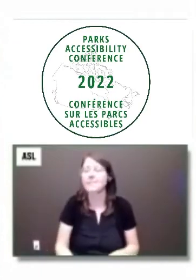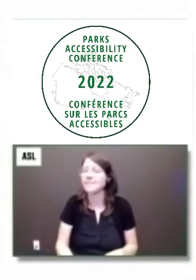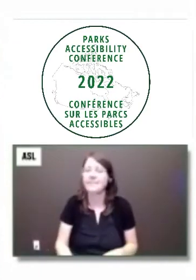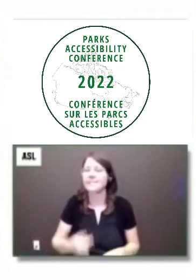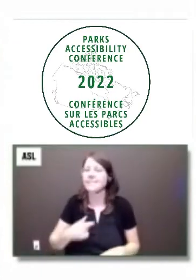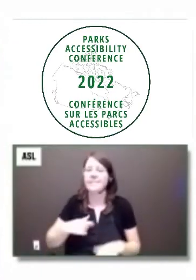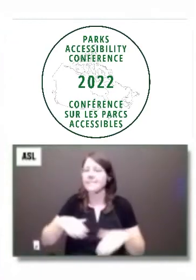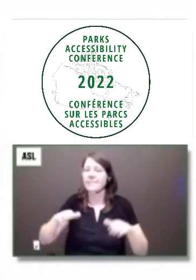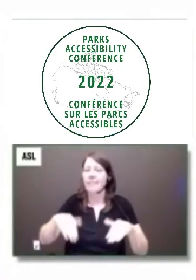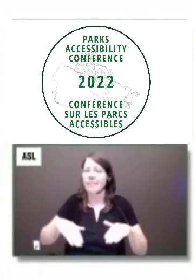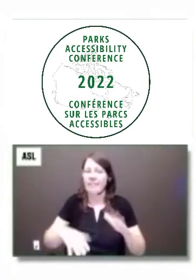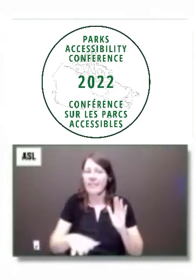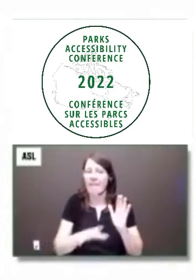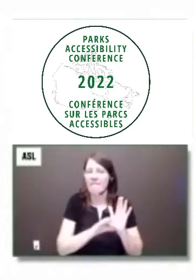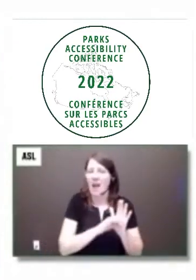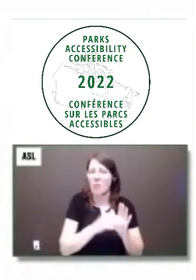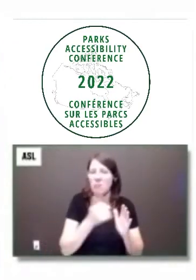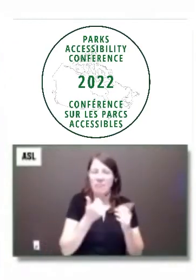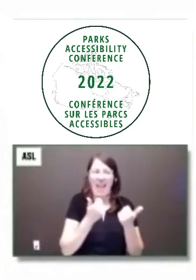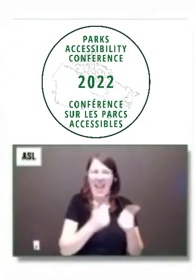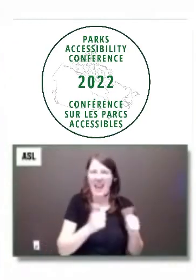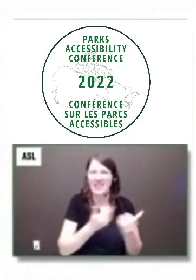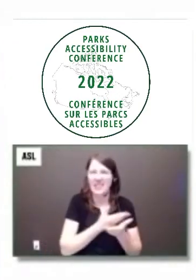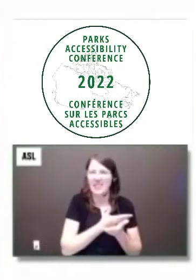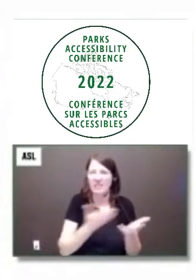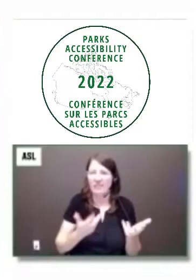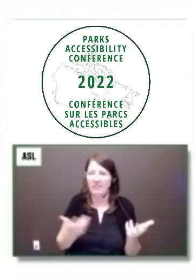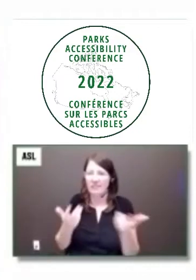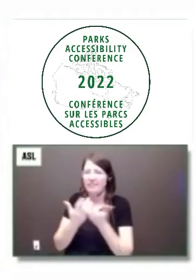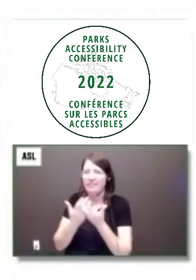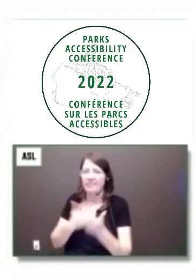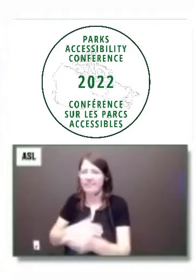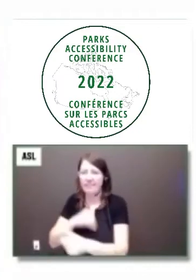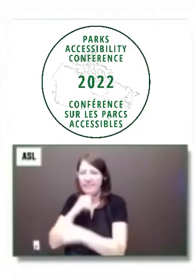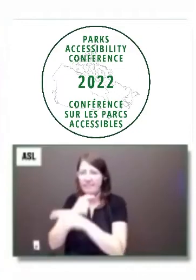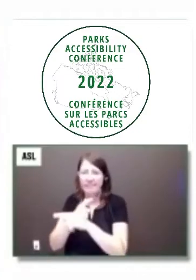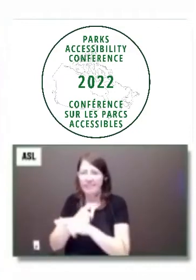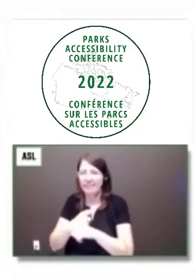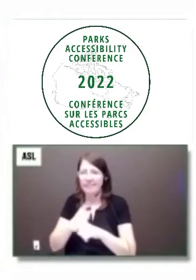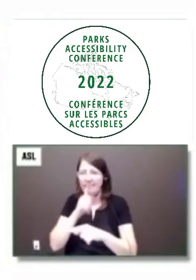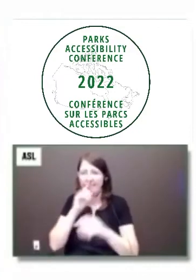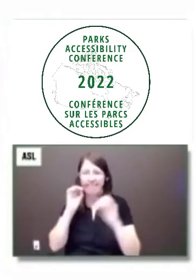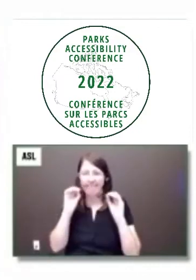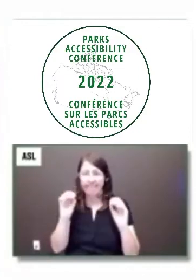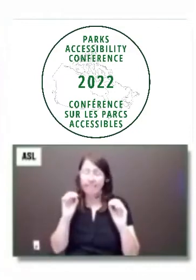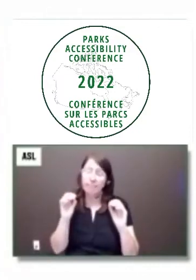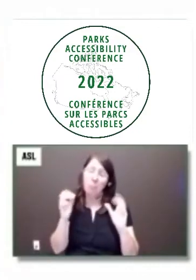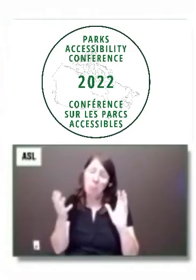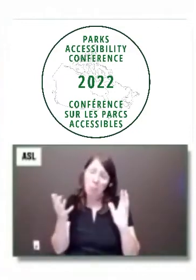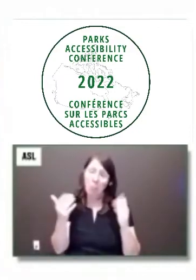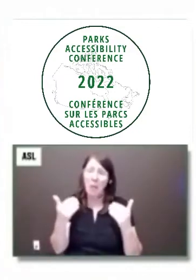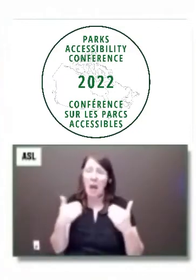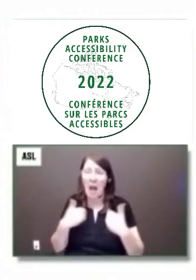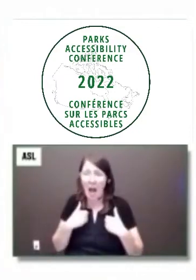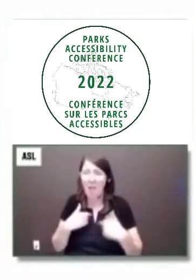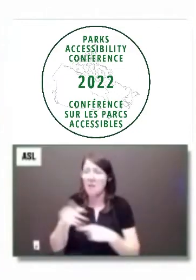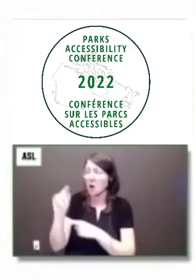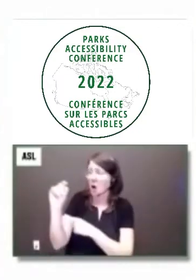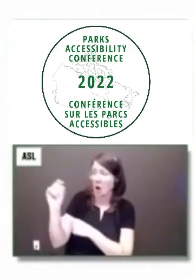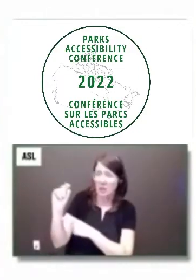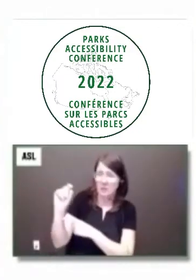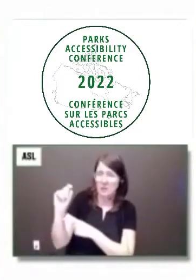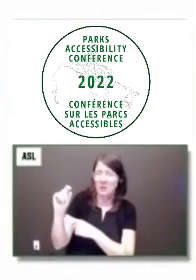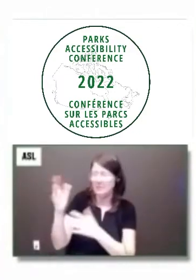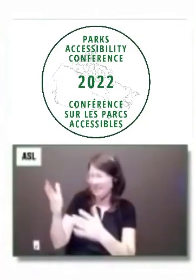parks at all, anywhere. I guess the closest would be in a hospital, which is made for care,